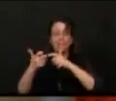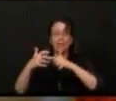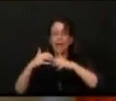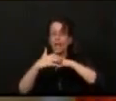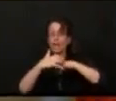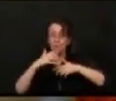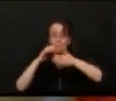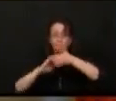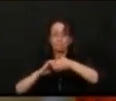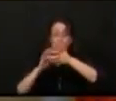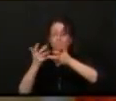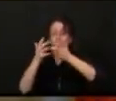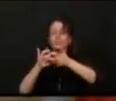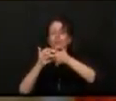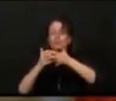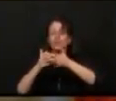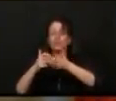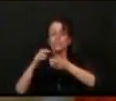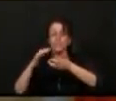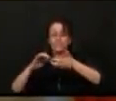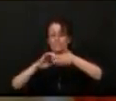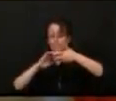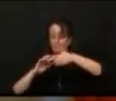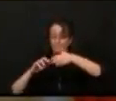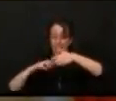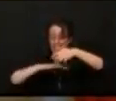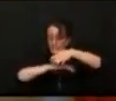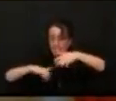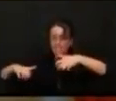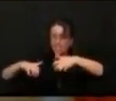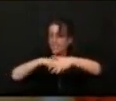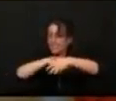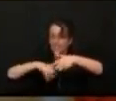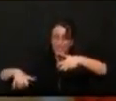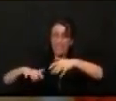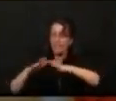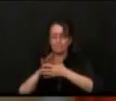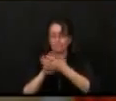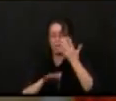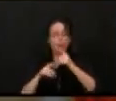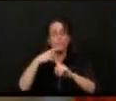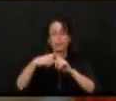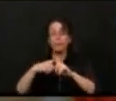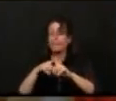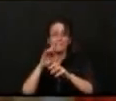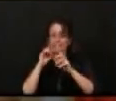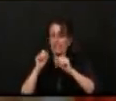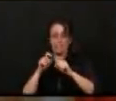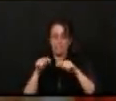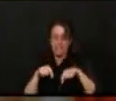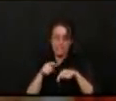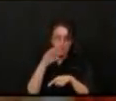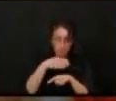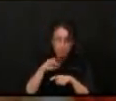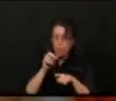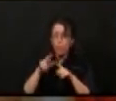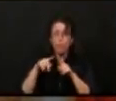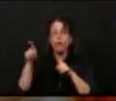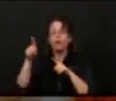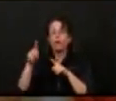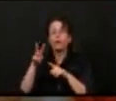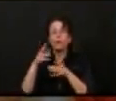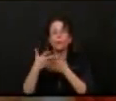even respond to some of the mechanical operations either at the wastewater treatment plant or at the water treatment plant if there's something complicated